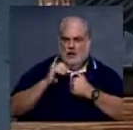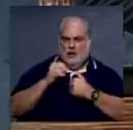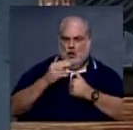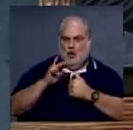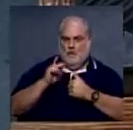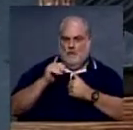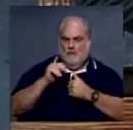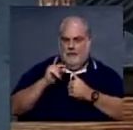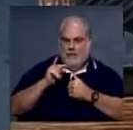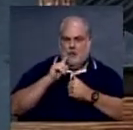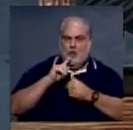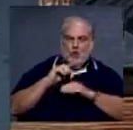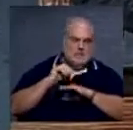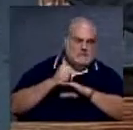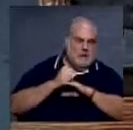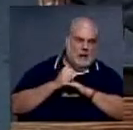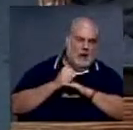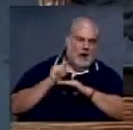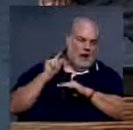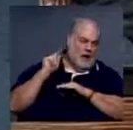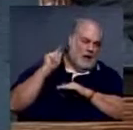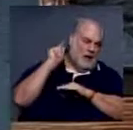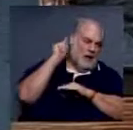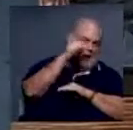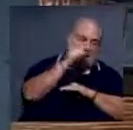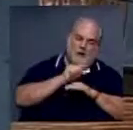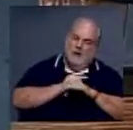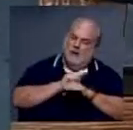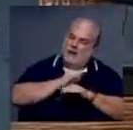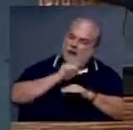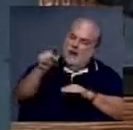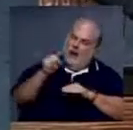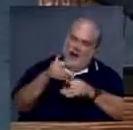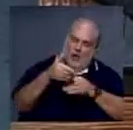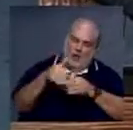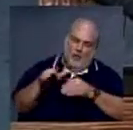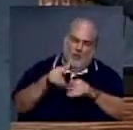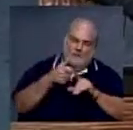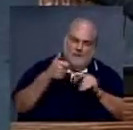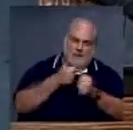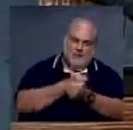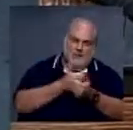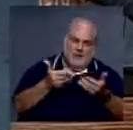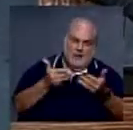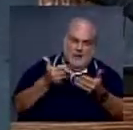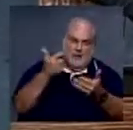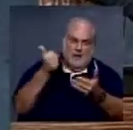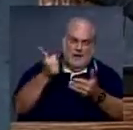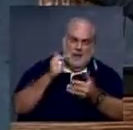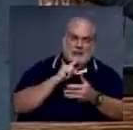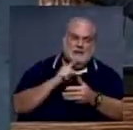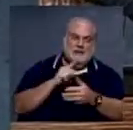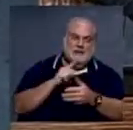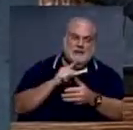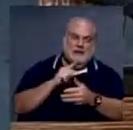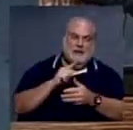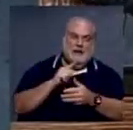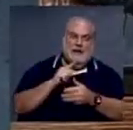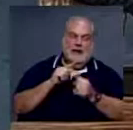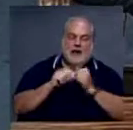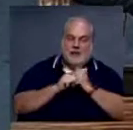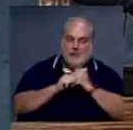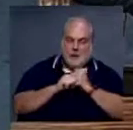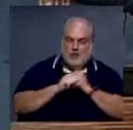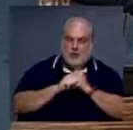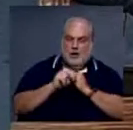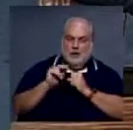is located out where they are, kind of away from everything. It's because, if it were a Geico commercial, dogs bark. That's what they